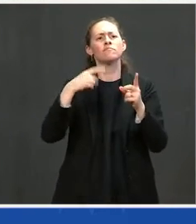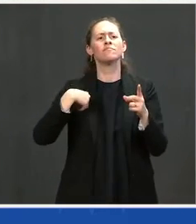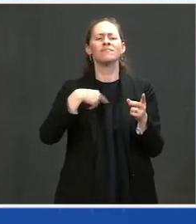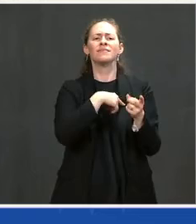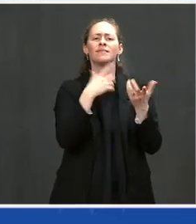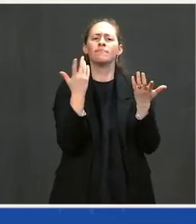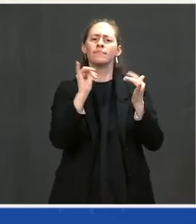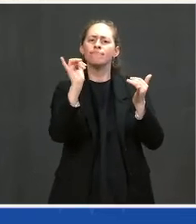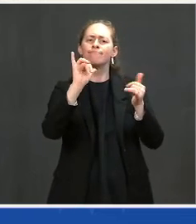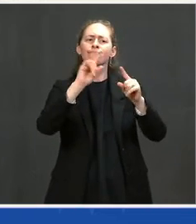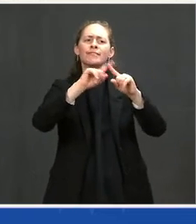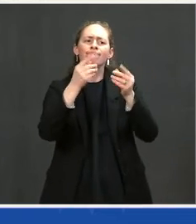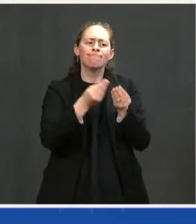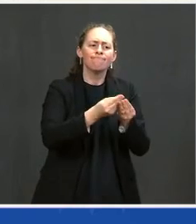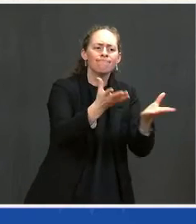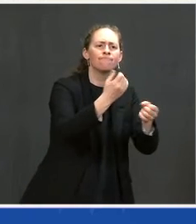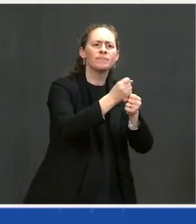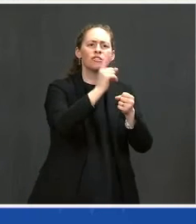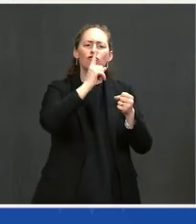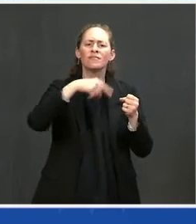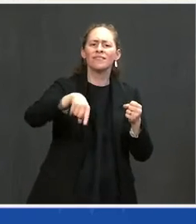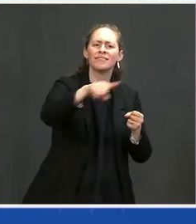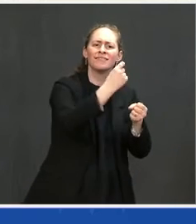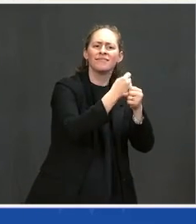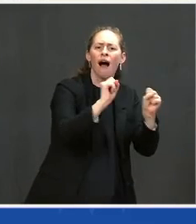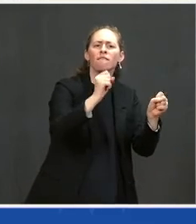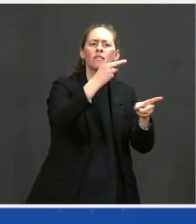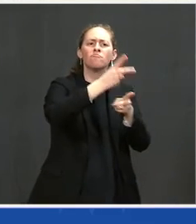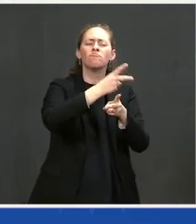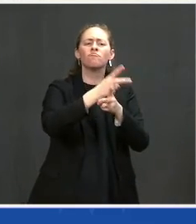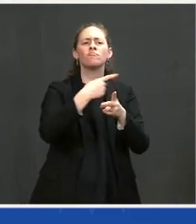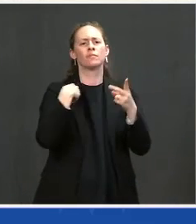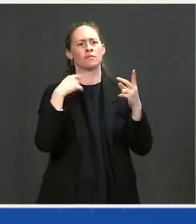happening. That is totally unacceptable.